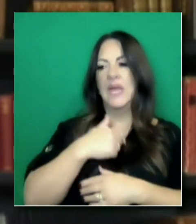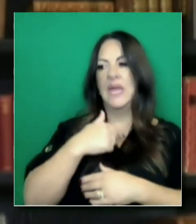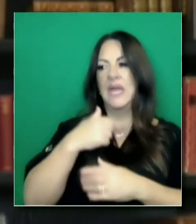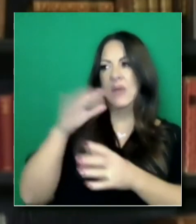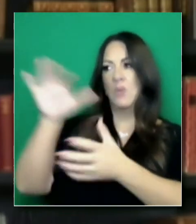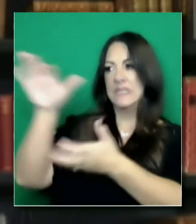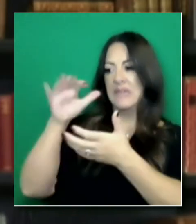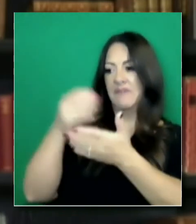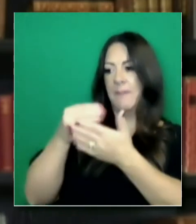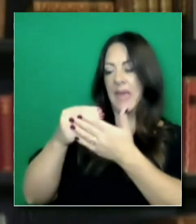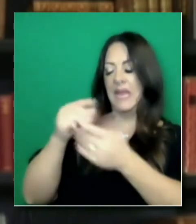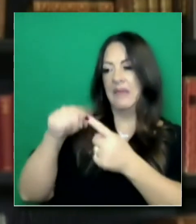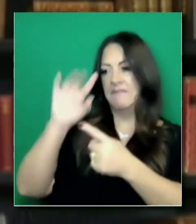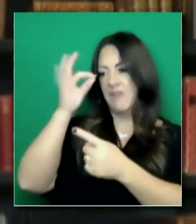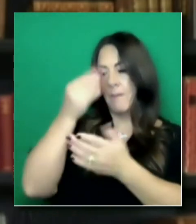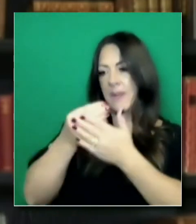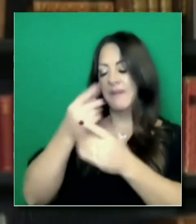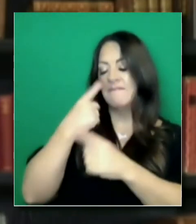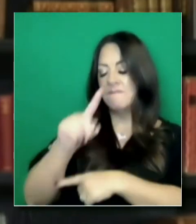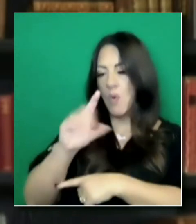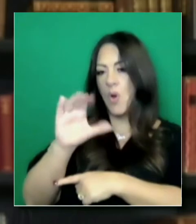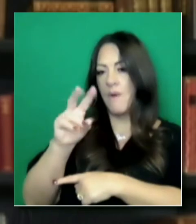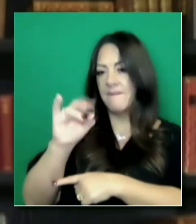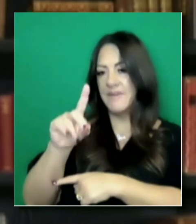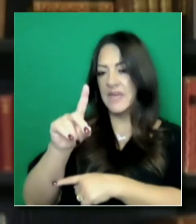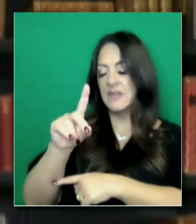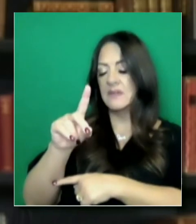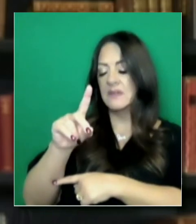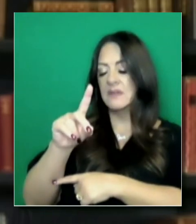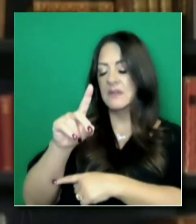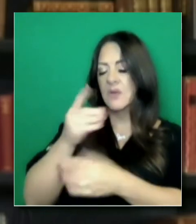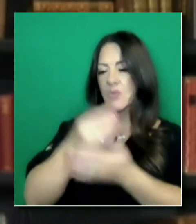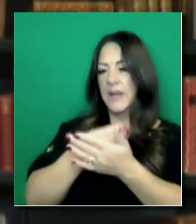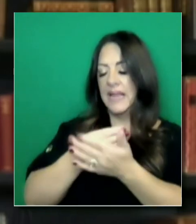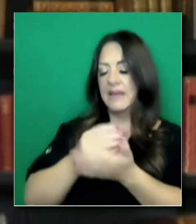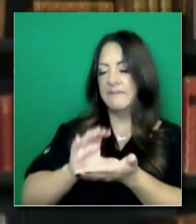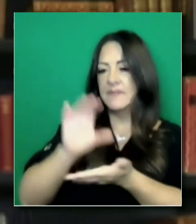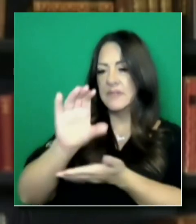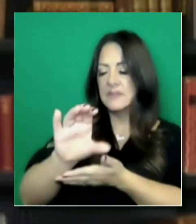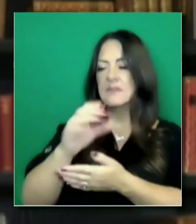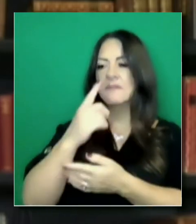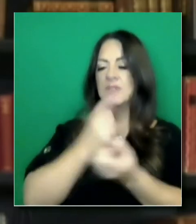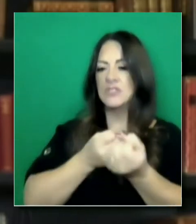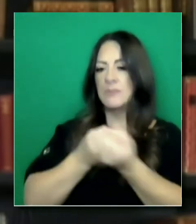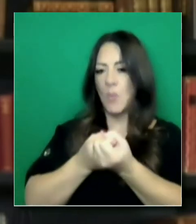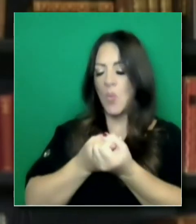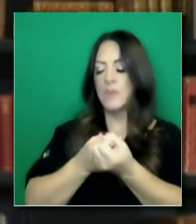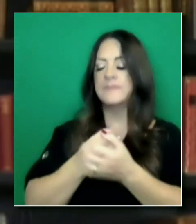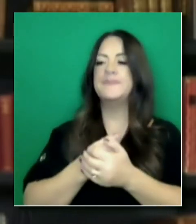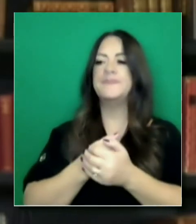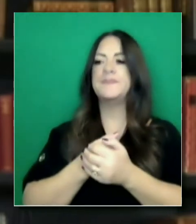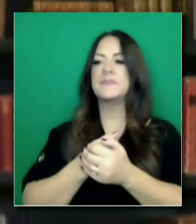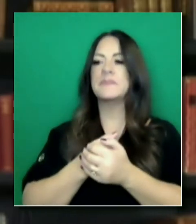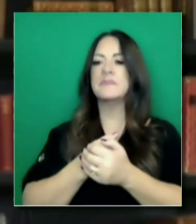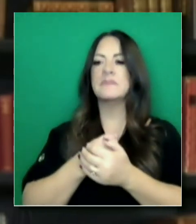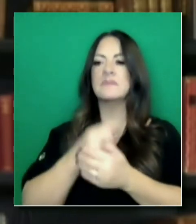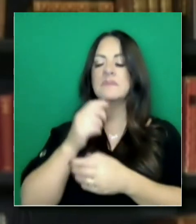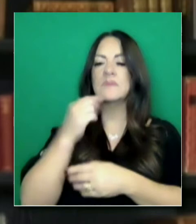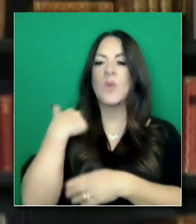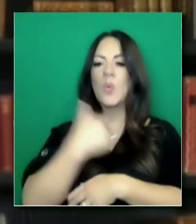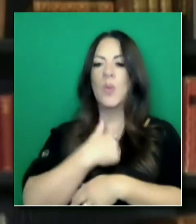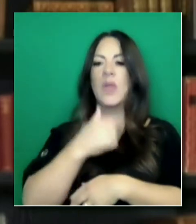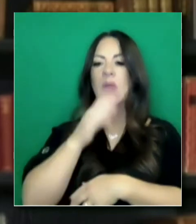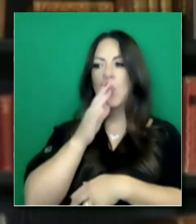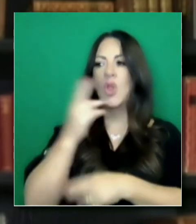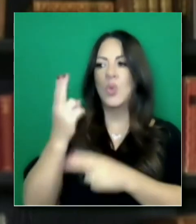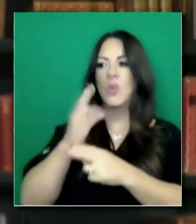relief. May not be spelled out as local support or even state support for that matter, but substantially will draw